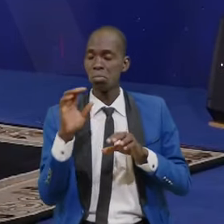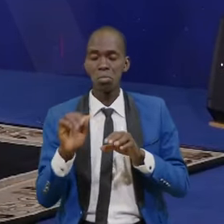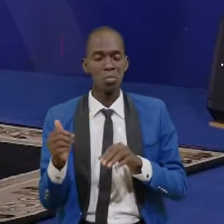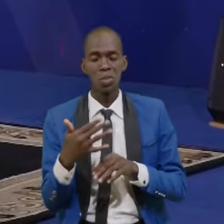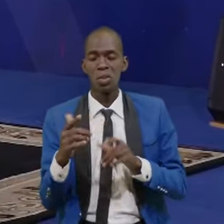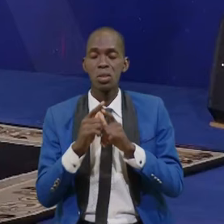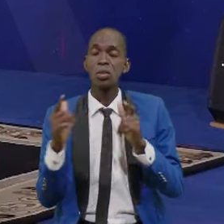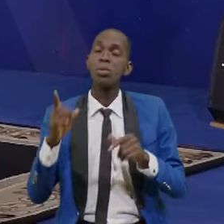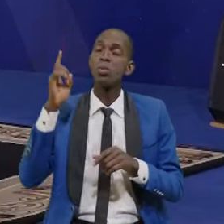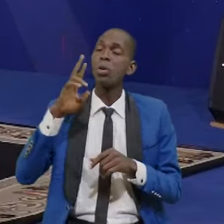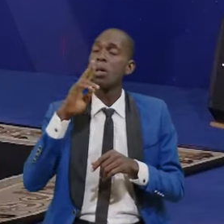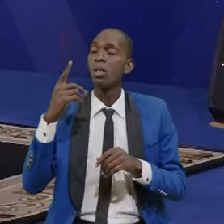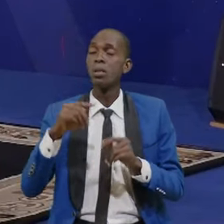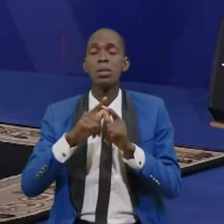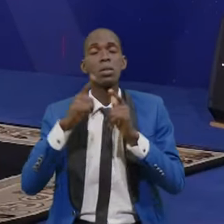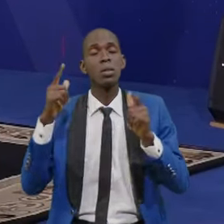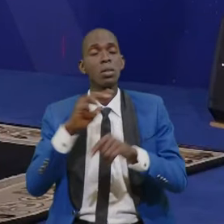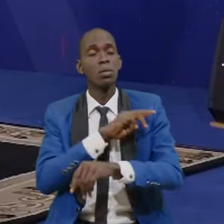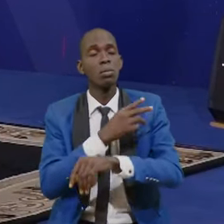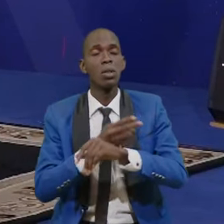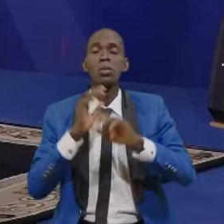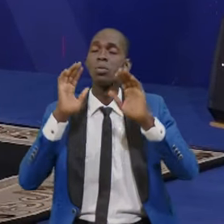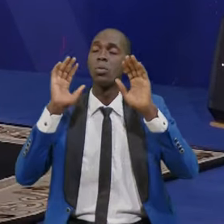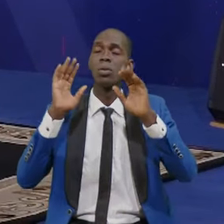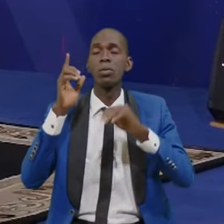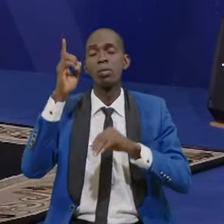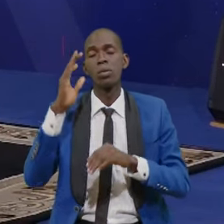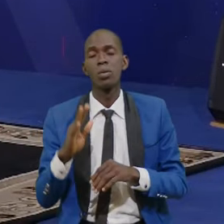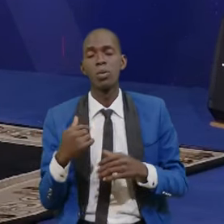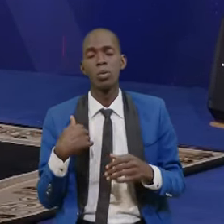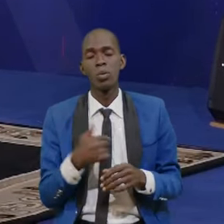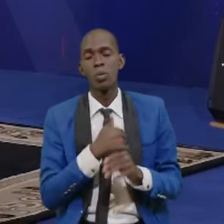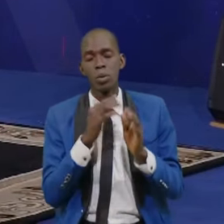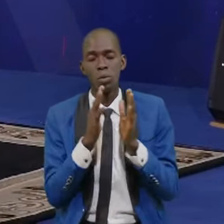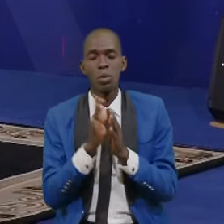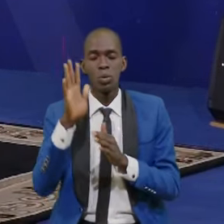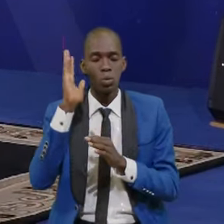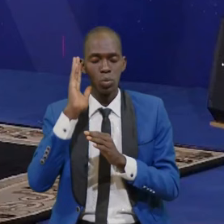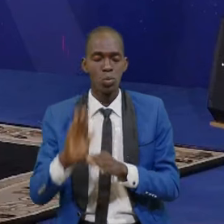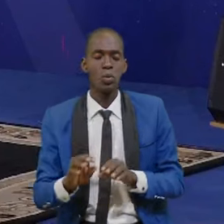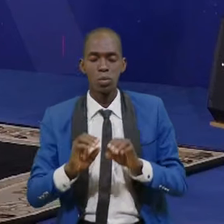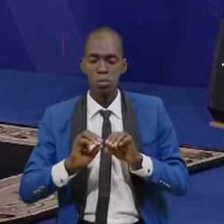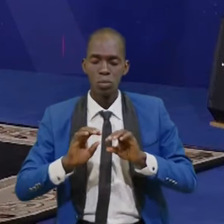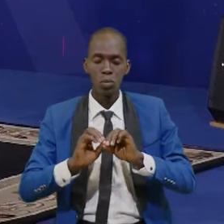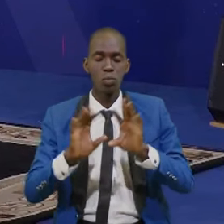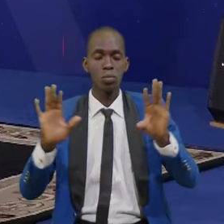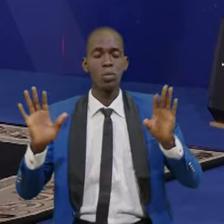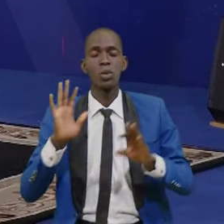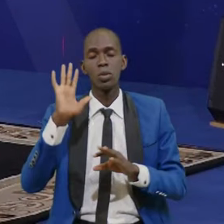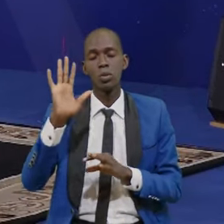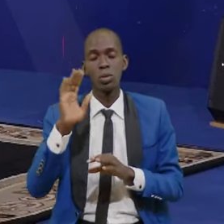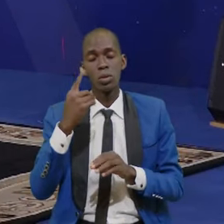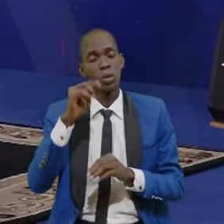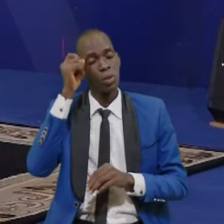and the wonderful God. Lord, we pray you will throw the searchlight of your word into every heart and